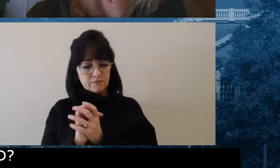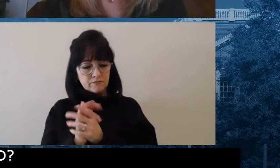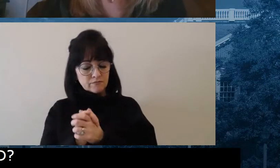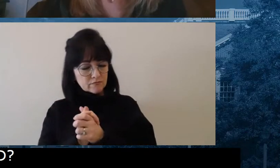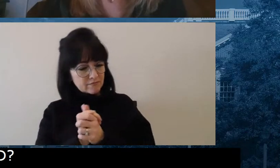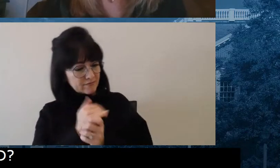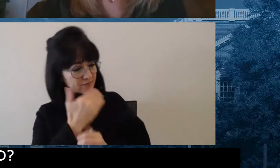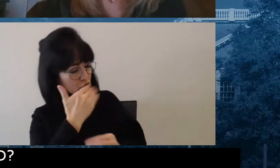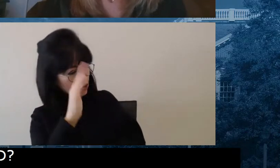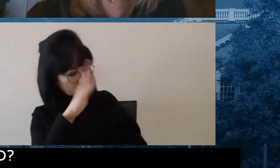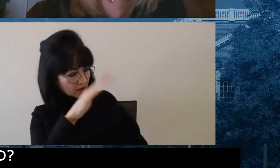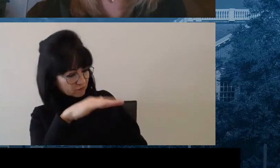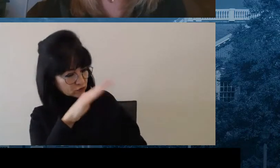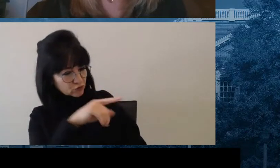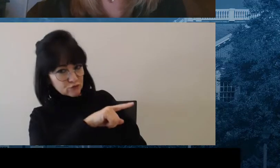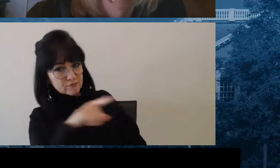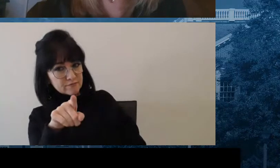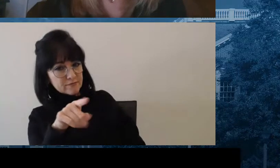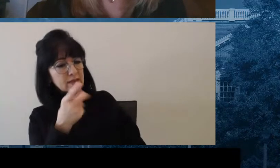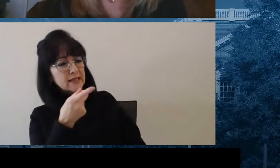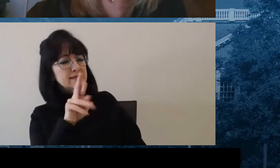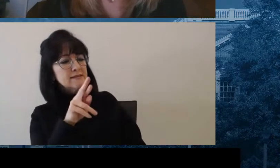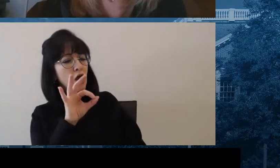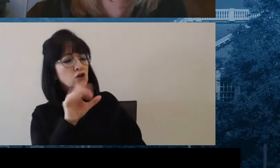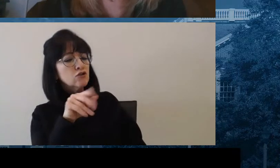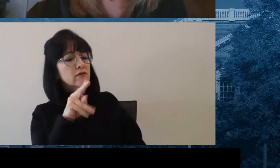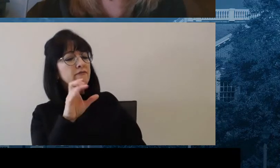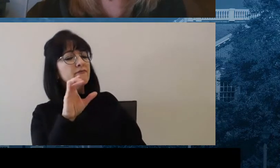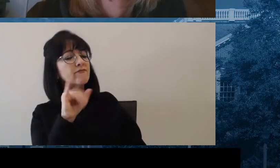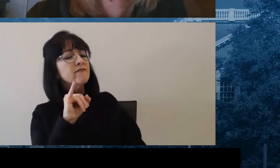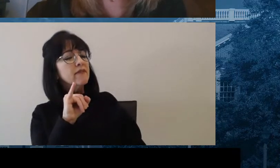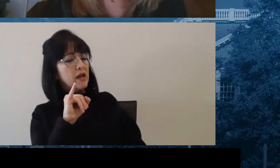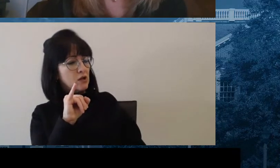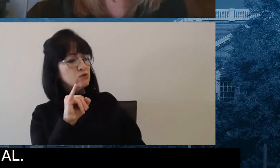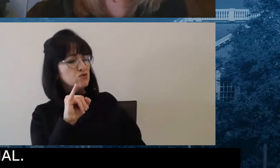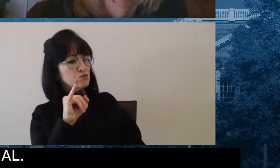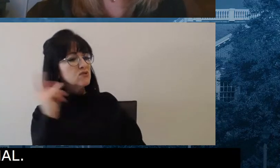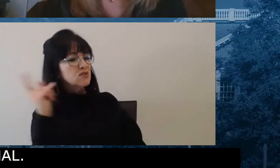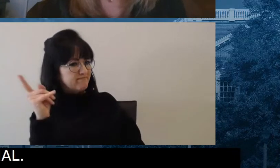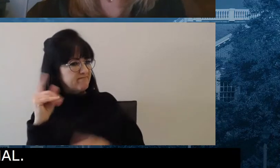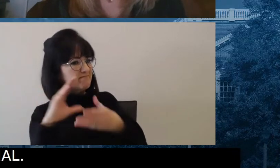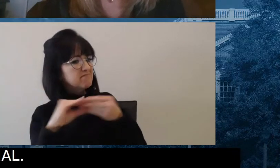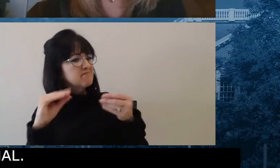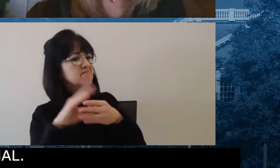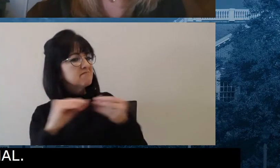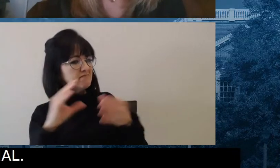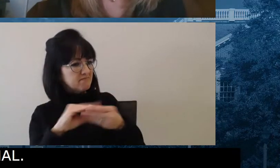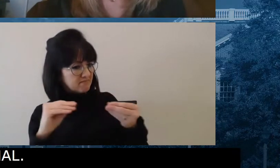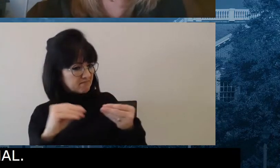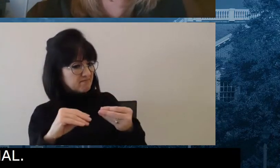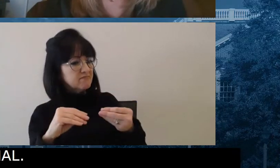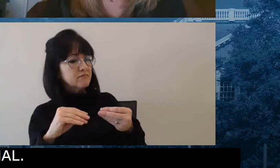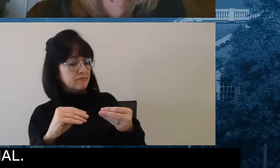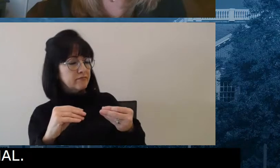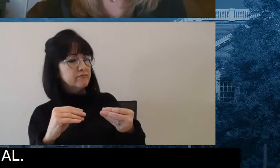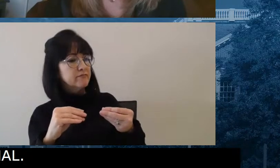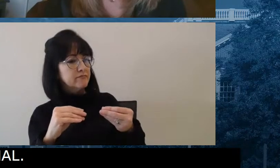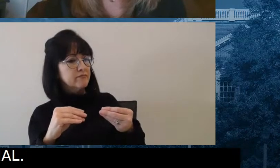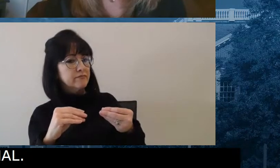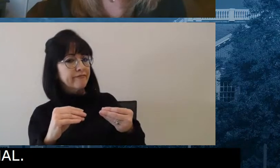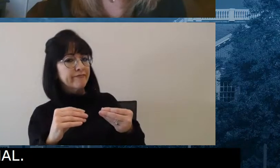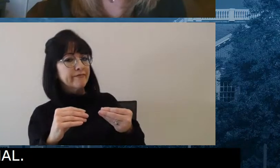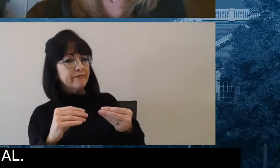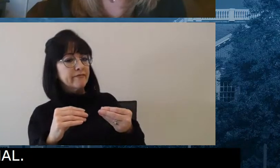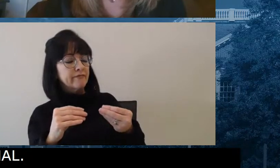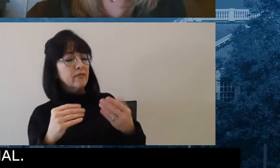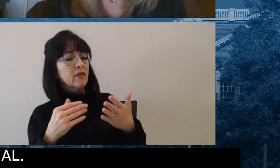Good afternoon. Dr. Fauci has talked, off and on about how a lot of the mitigation measures that we've